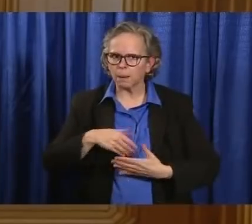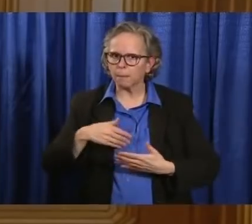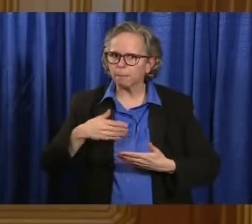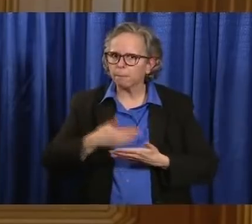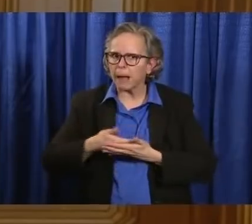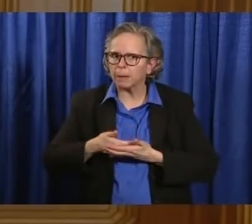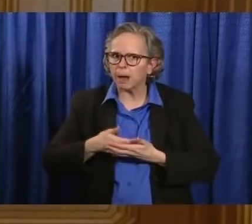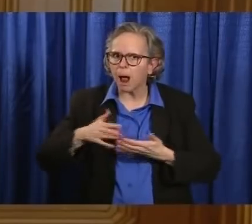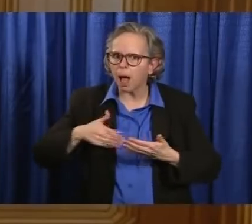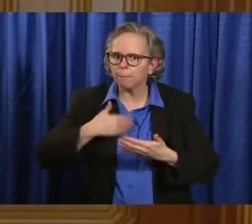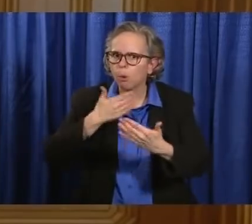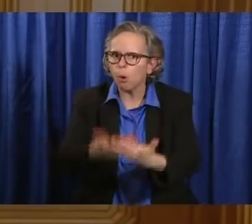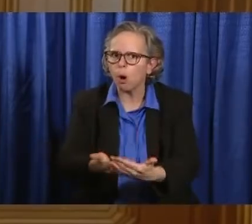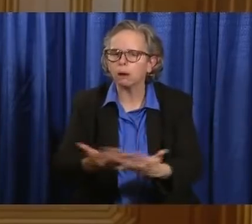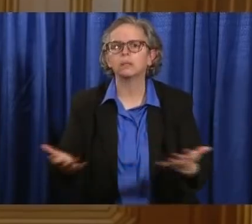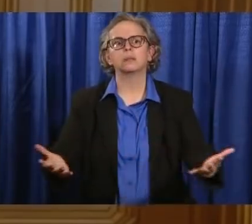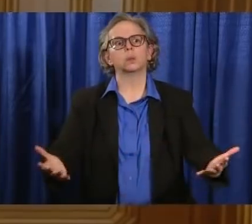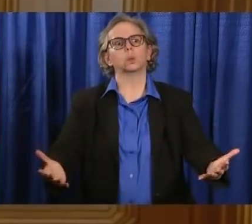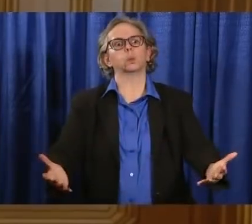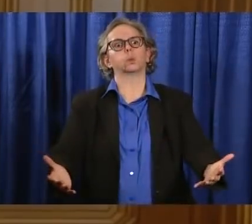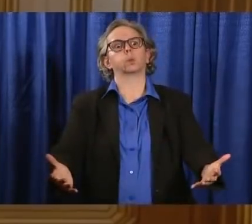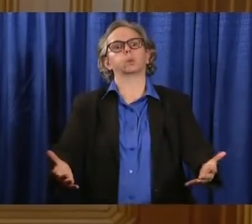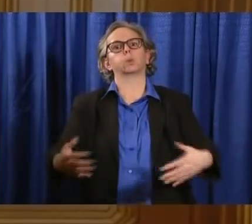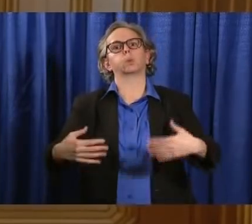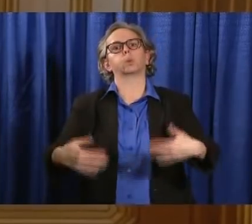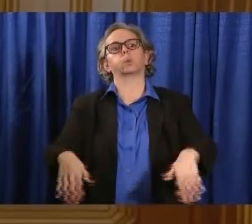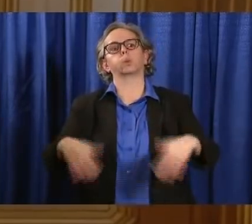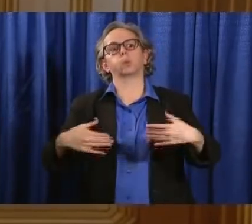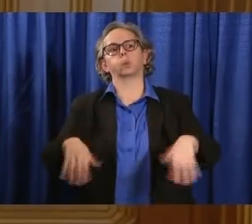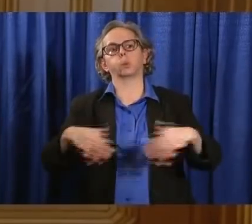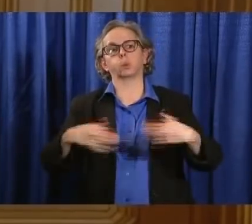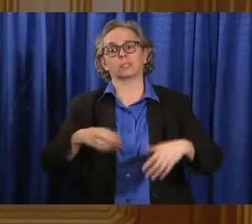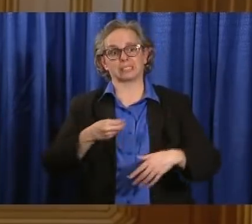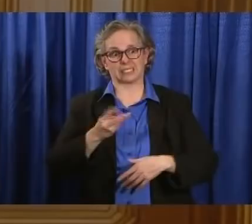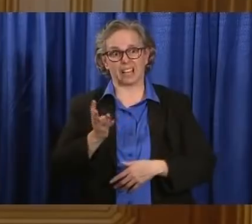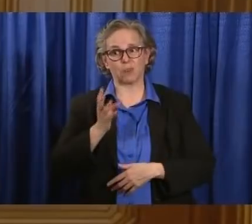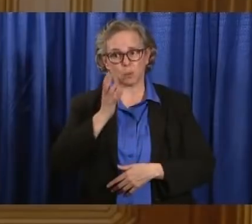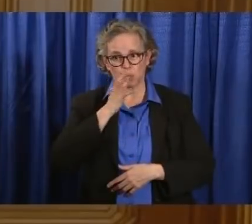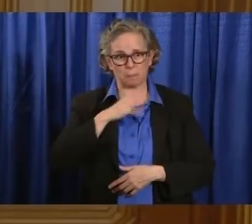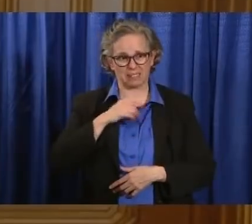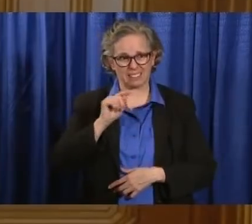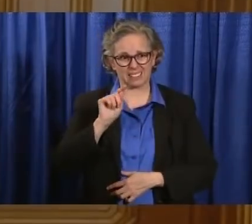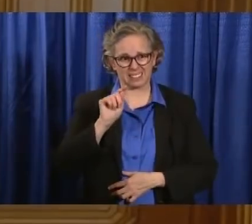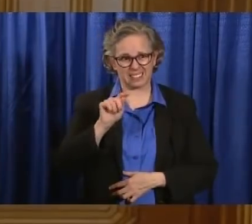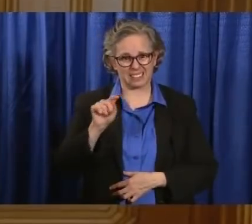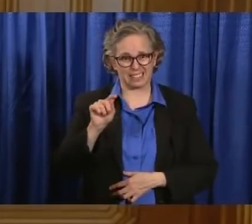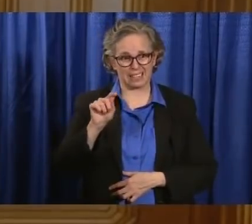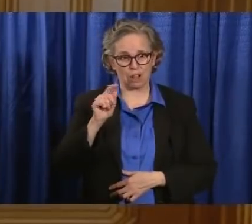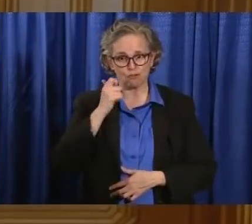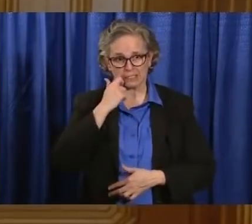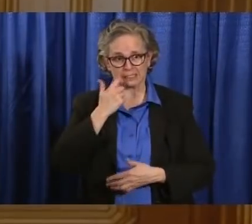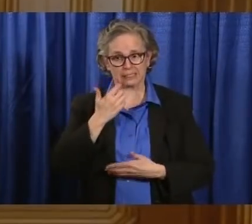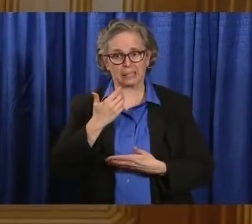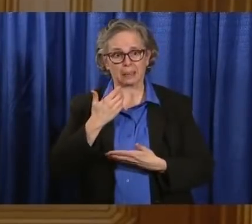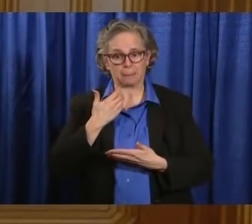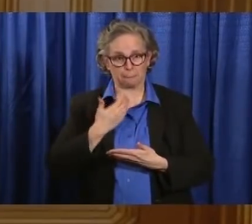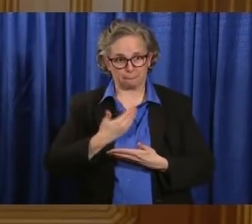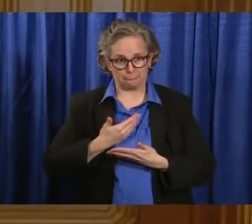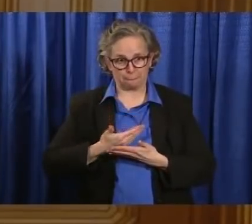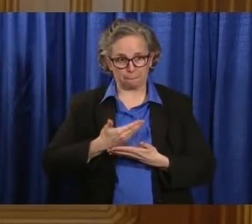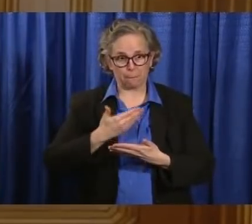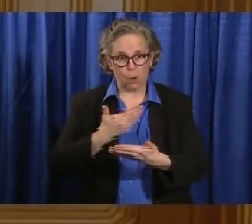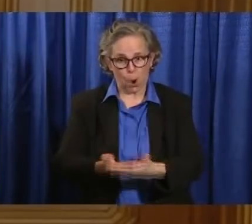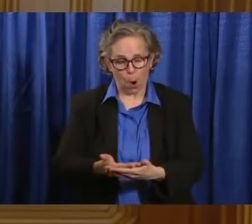have a few women, because of when the child was born, who actually have the child in prison. So I